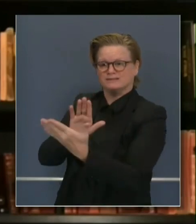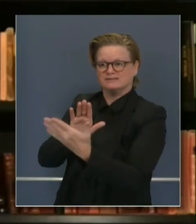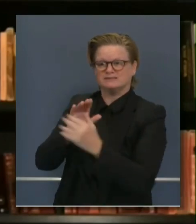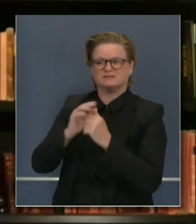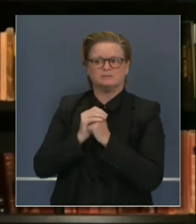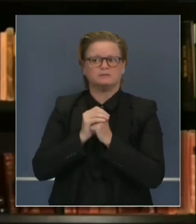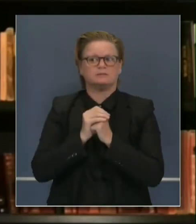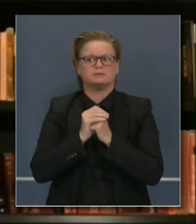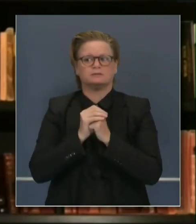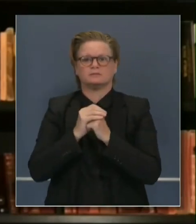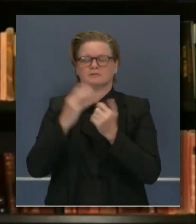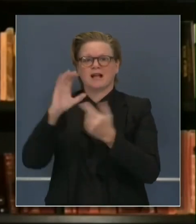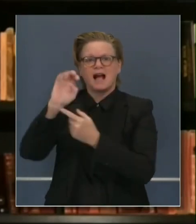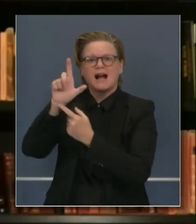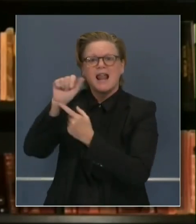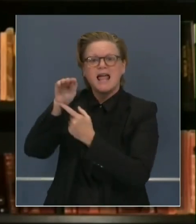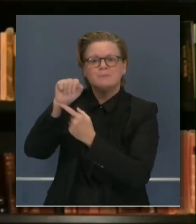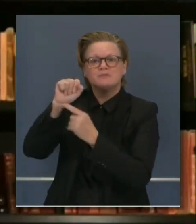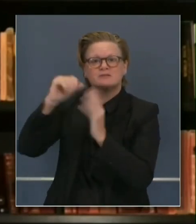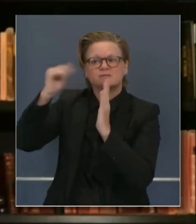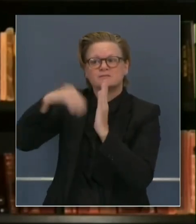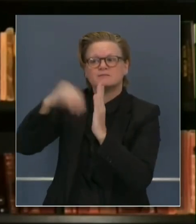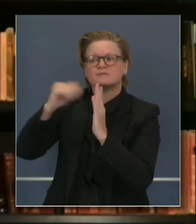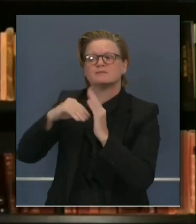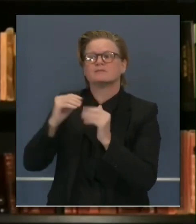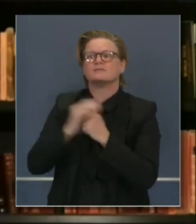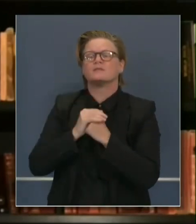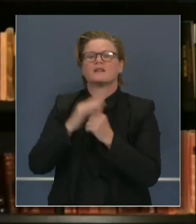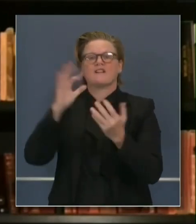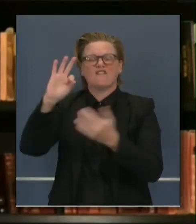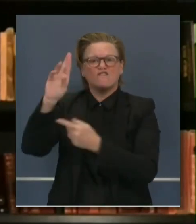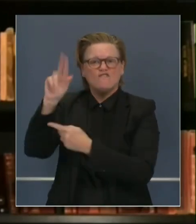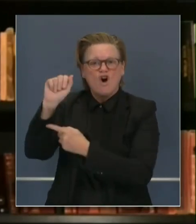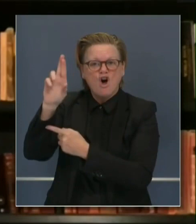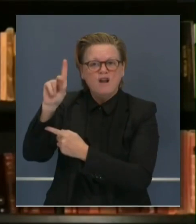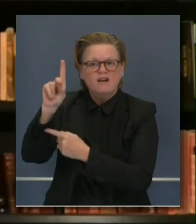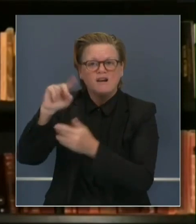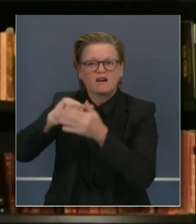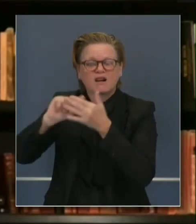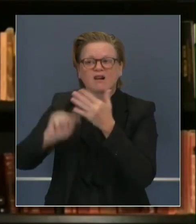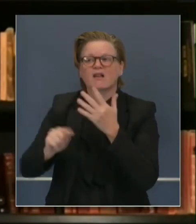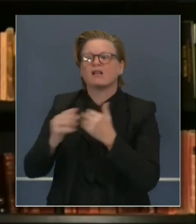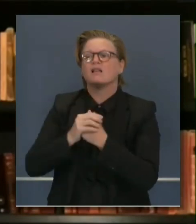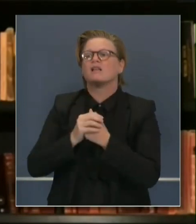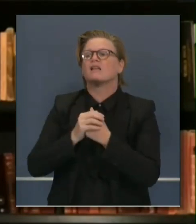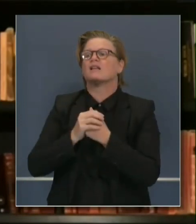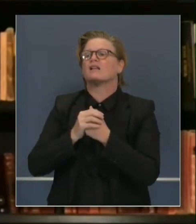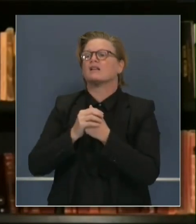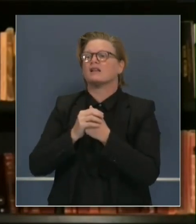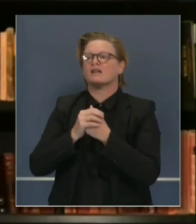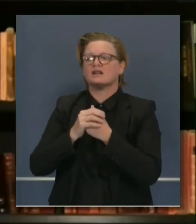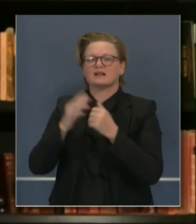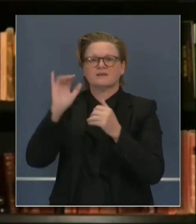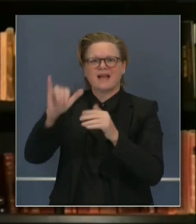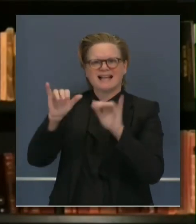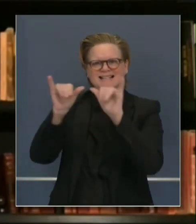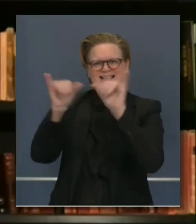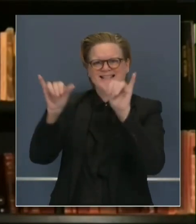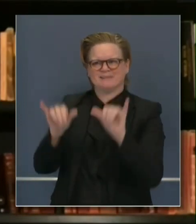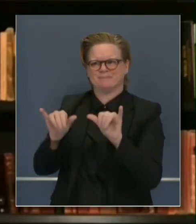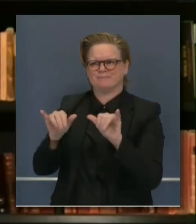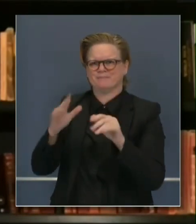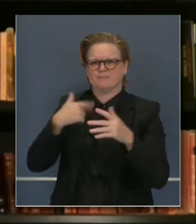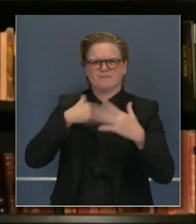door issues as it relates to fraud. That ID.me system is in place. It's been very, very